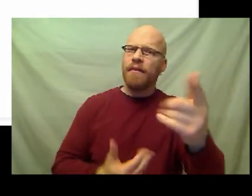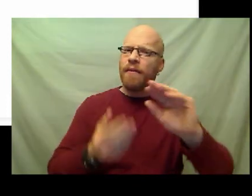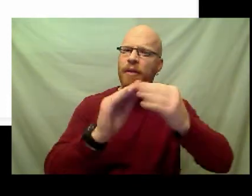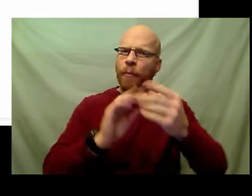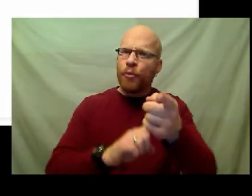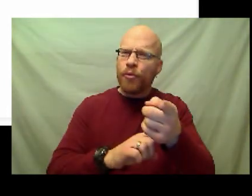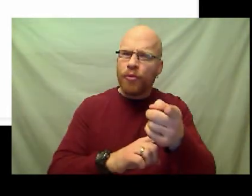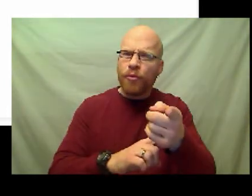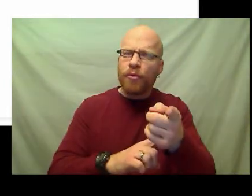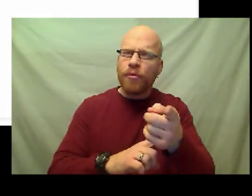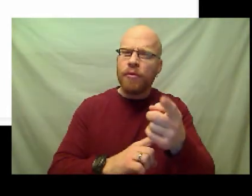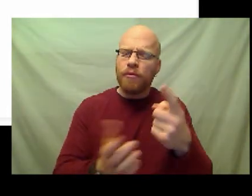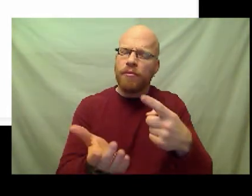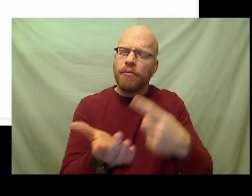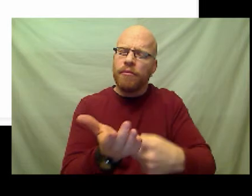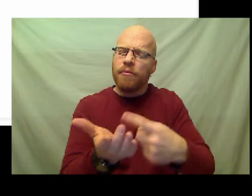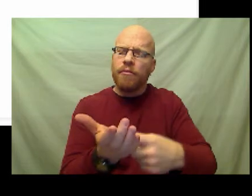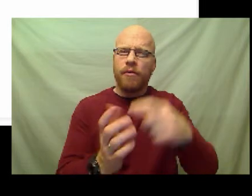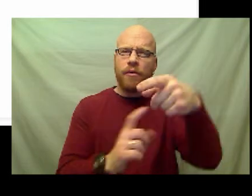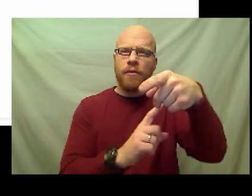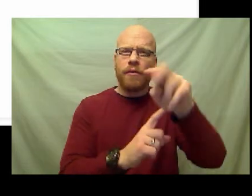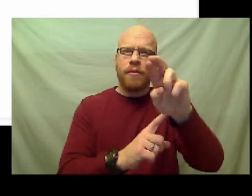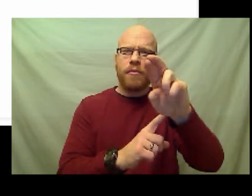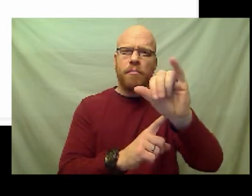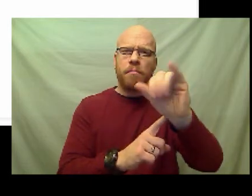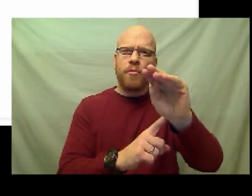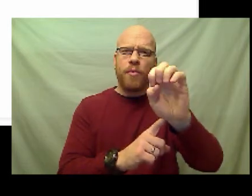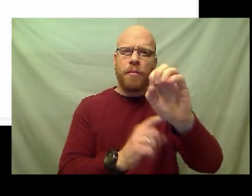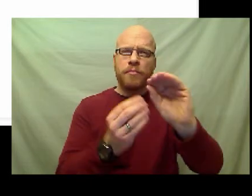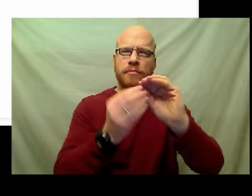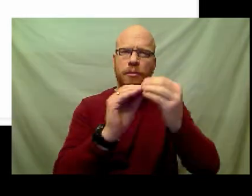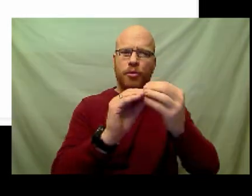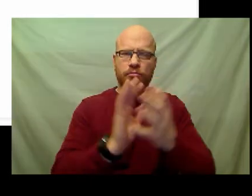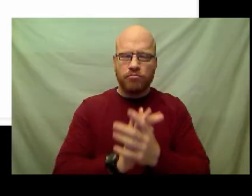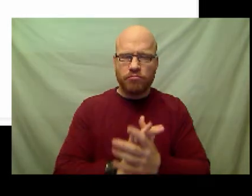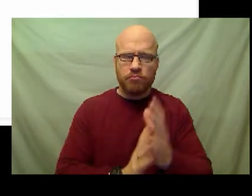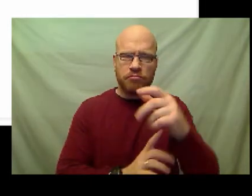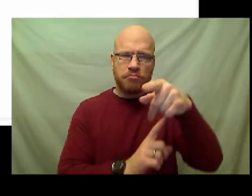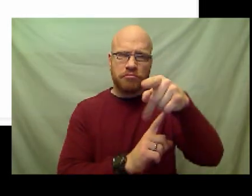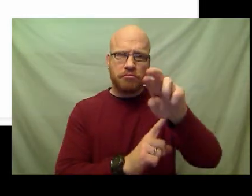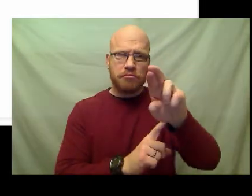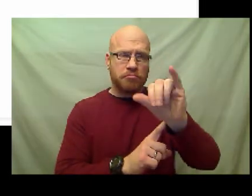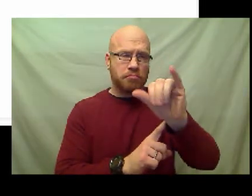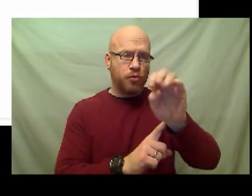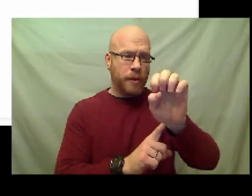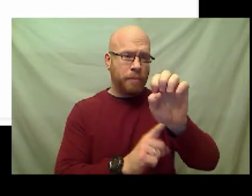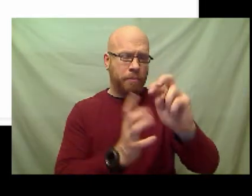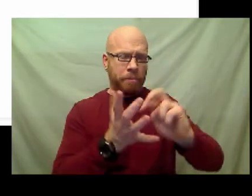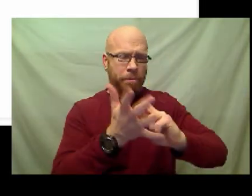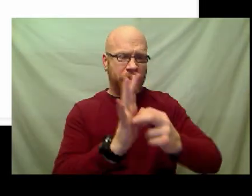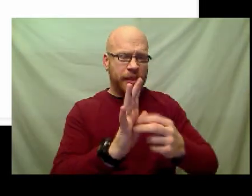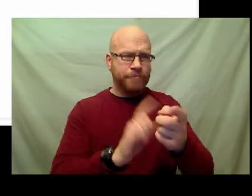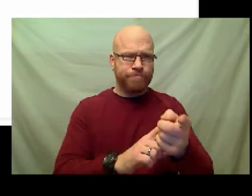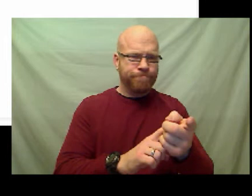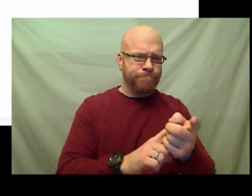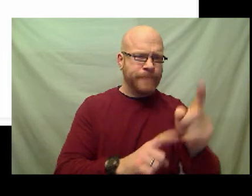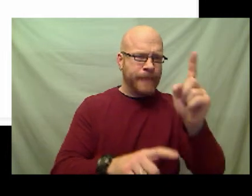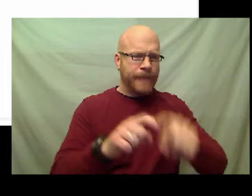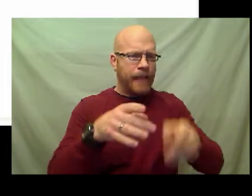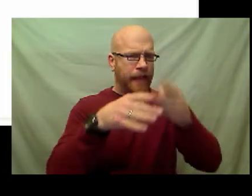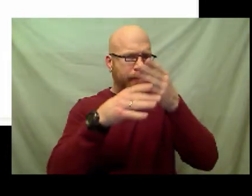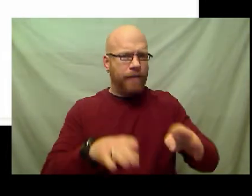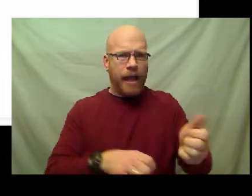Now, we're going to talk about prime numbers. Prime numbers